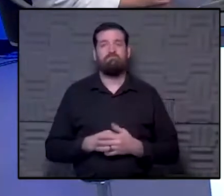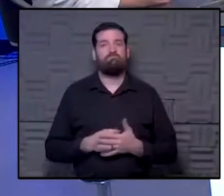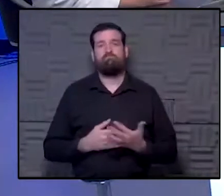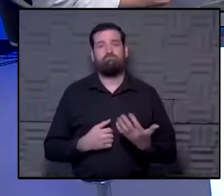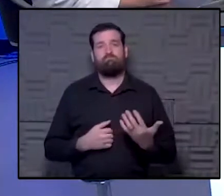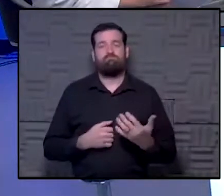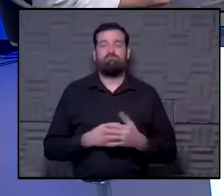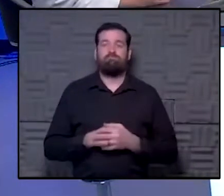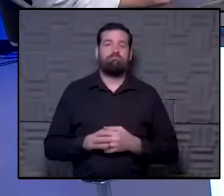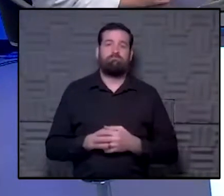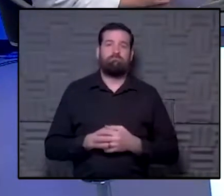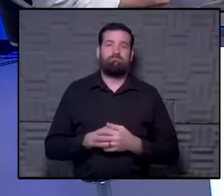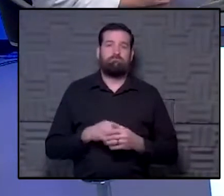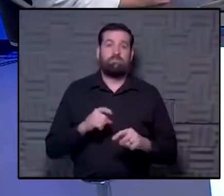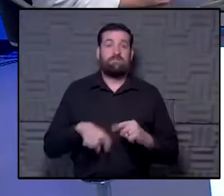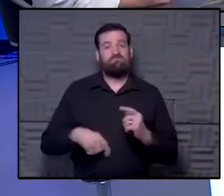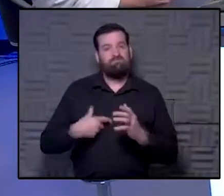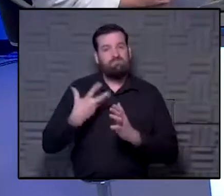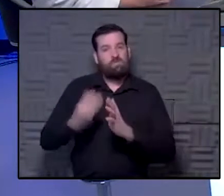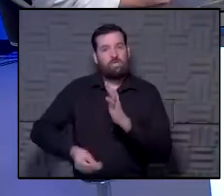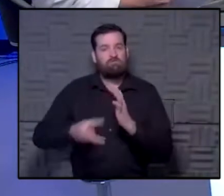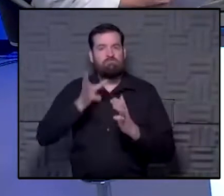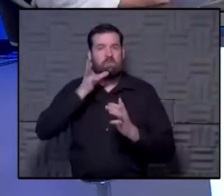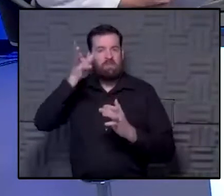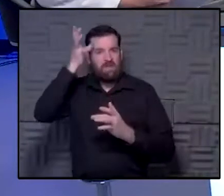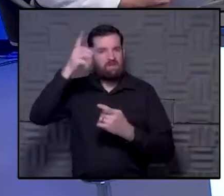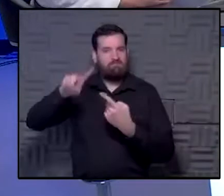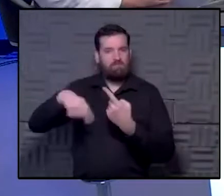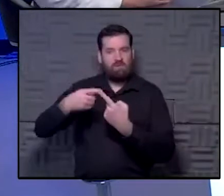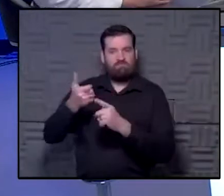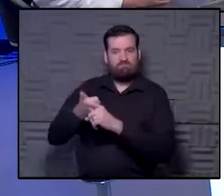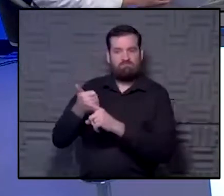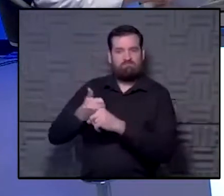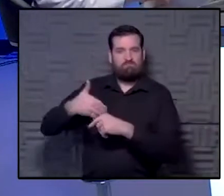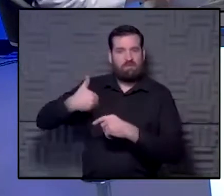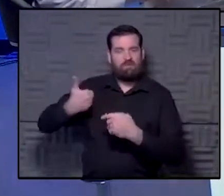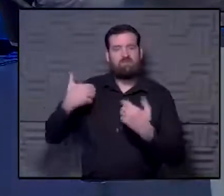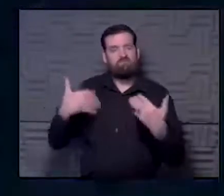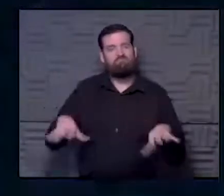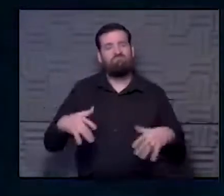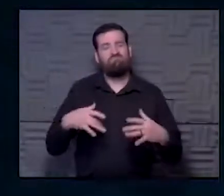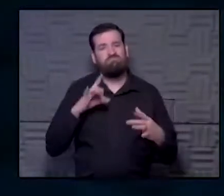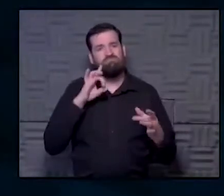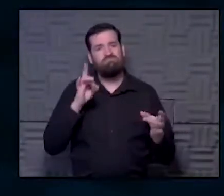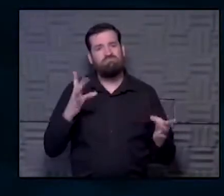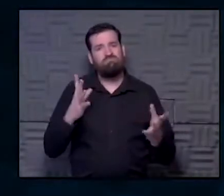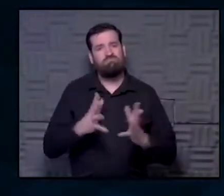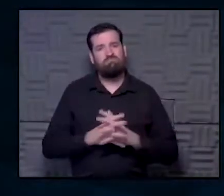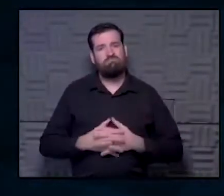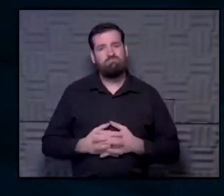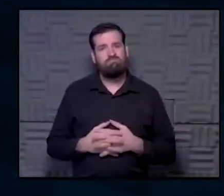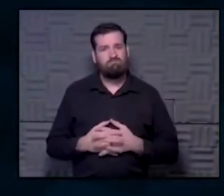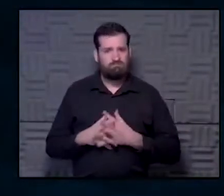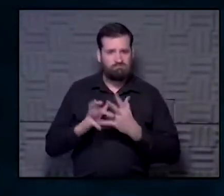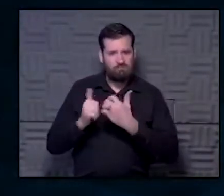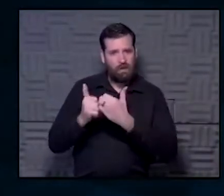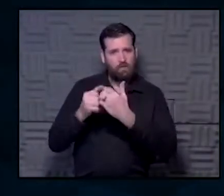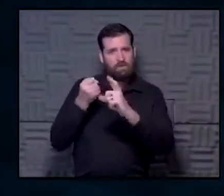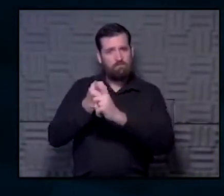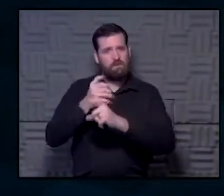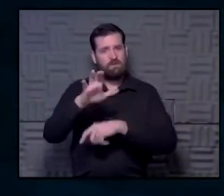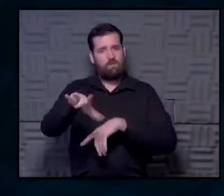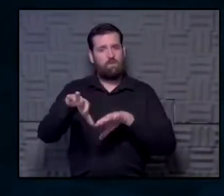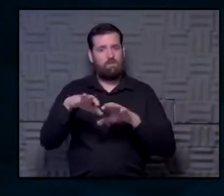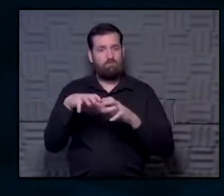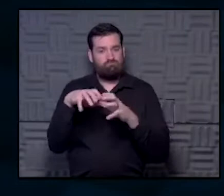can't. I lost my mom and dad when I was pretty young, and so that's a tragedy. How has that impacted your